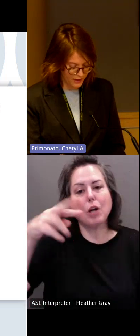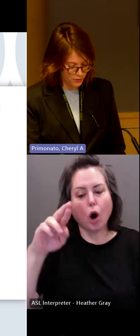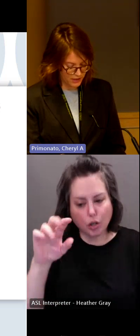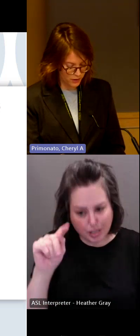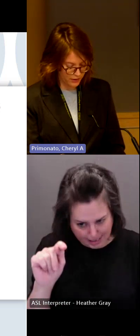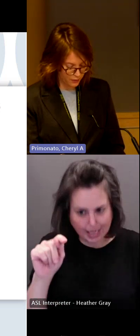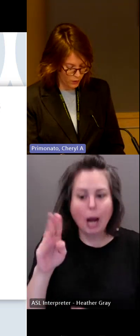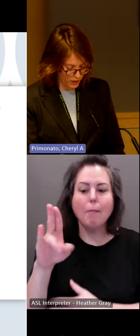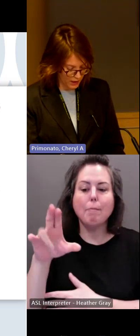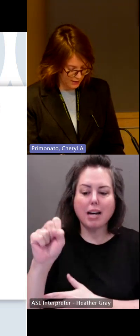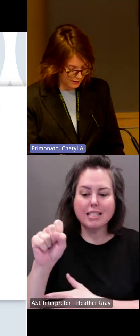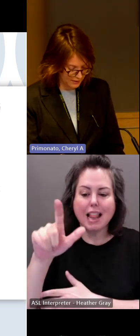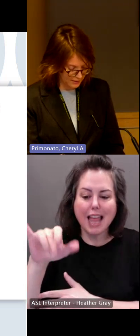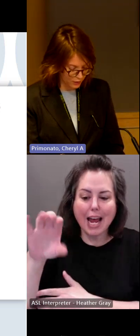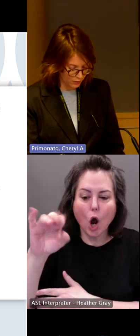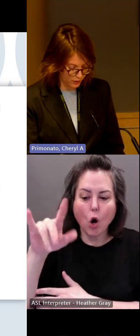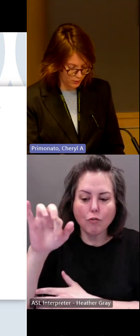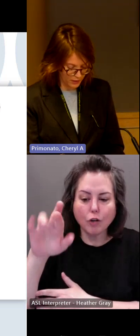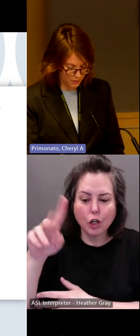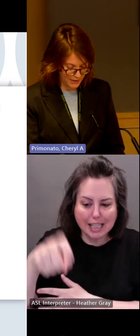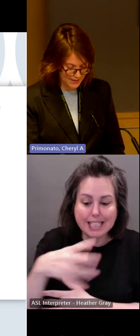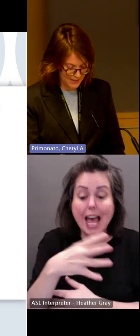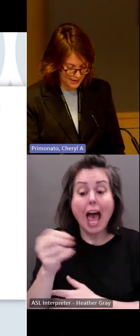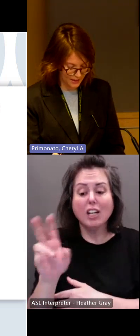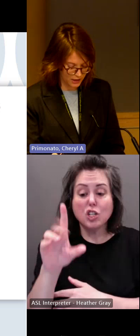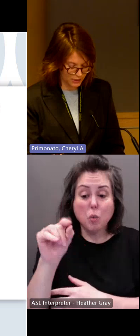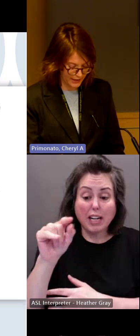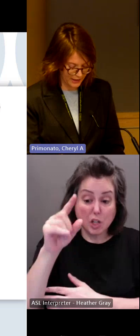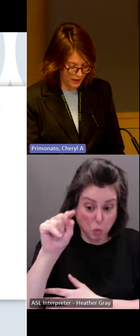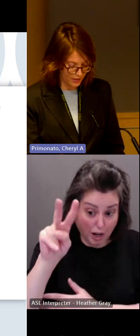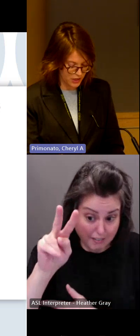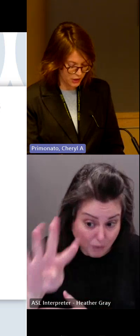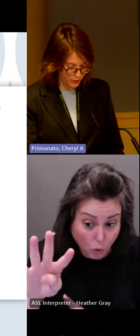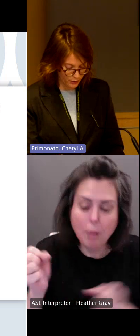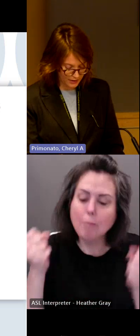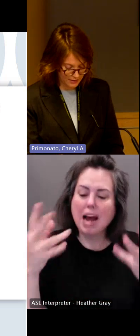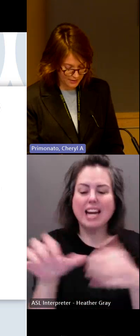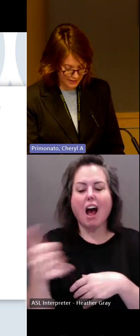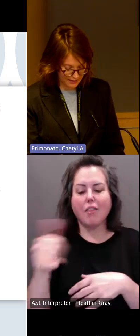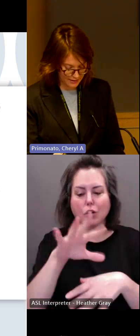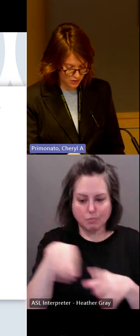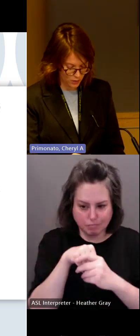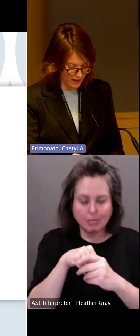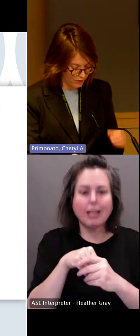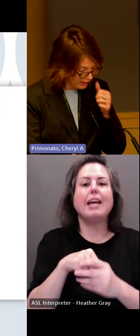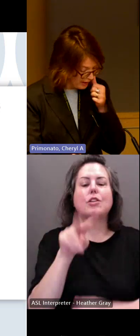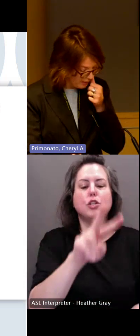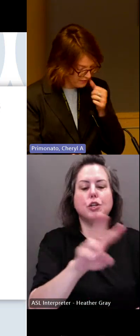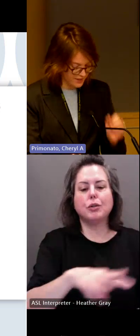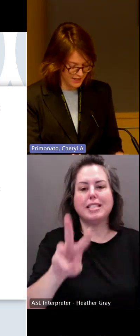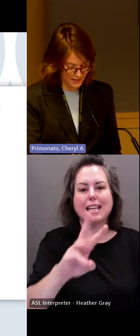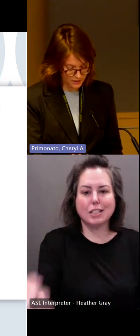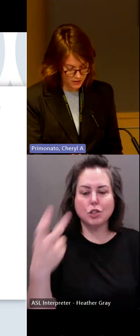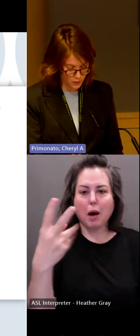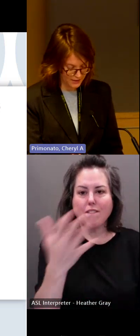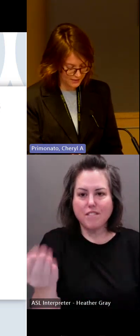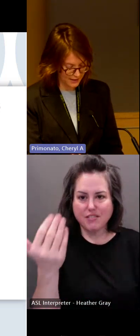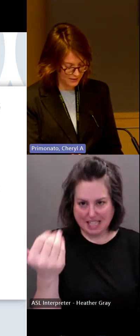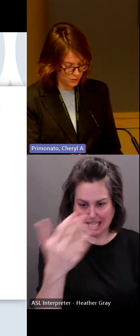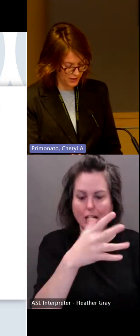In February 2024, several routes were implemented, including the 2, 6, 12,